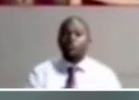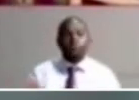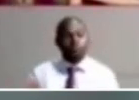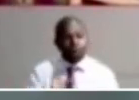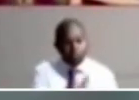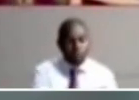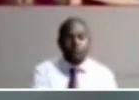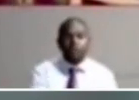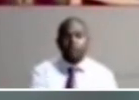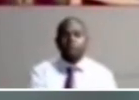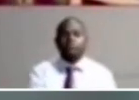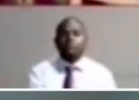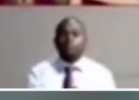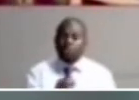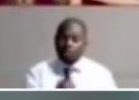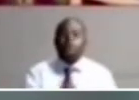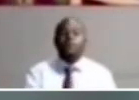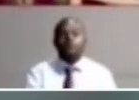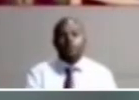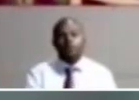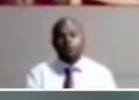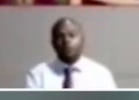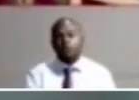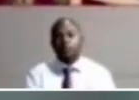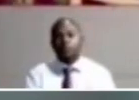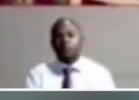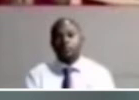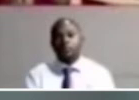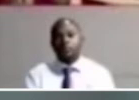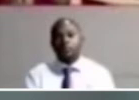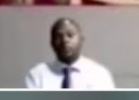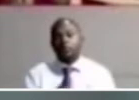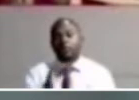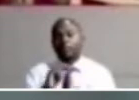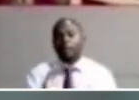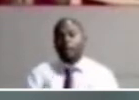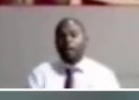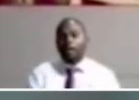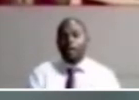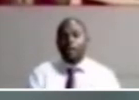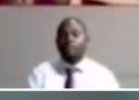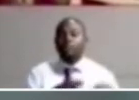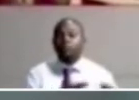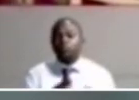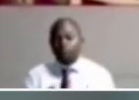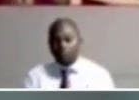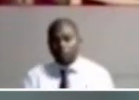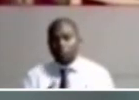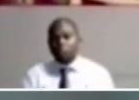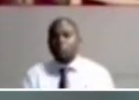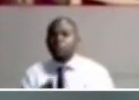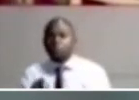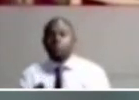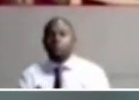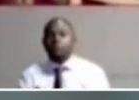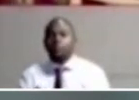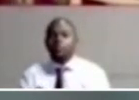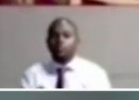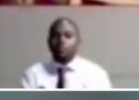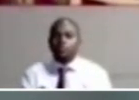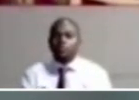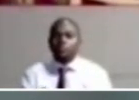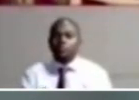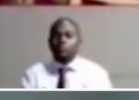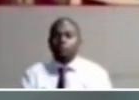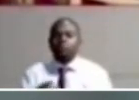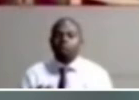money so that it can be used in a planned way instead of you